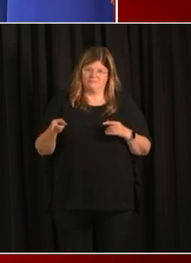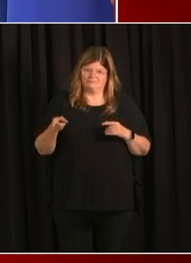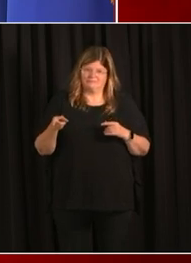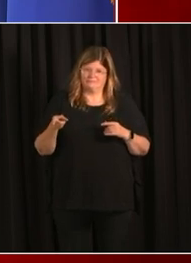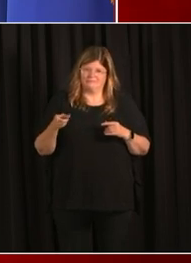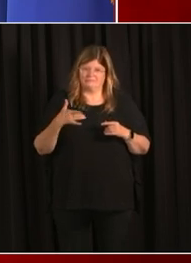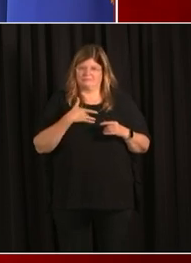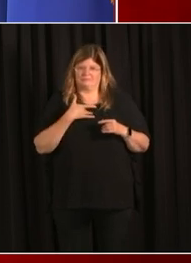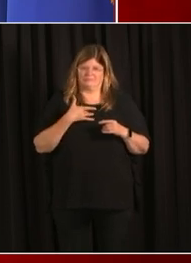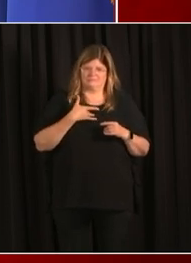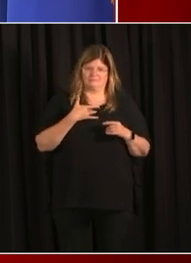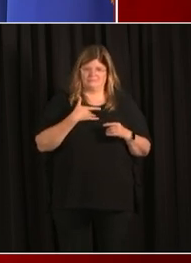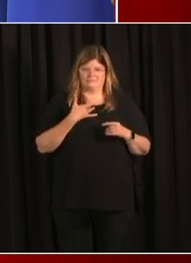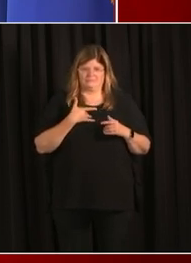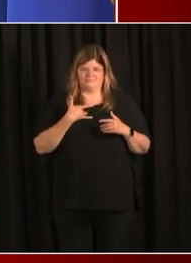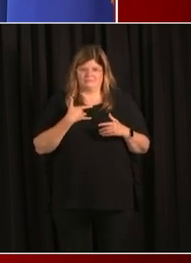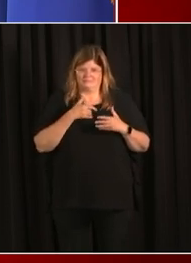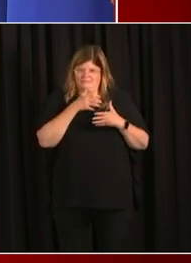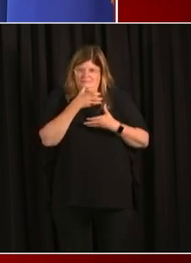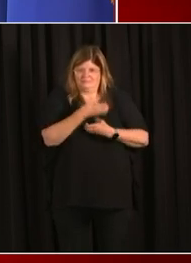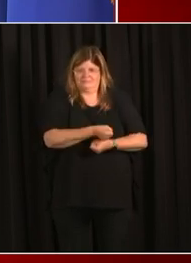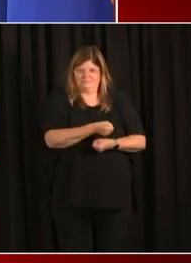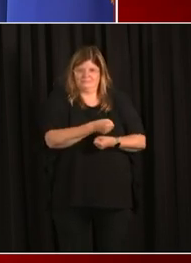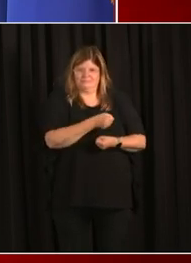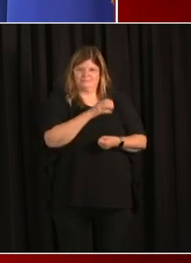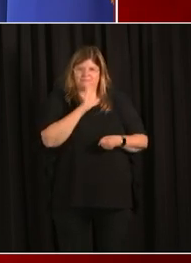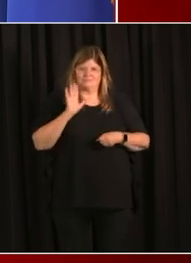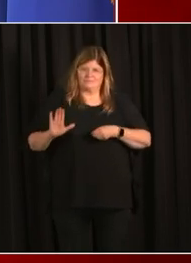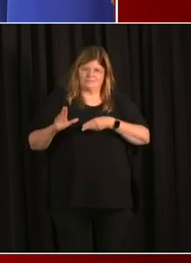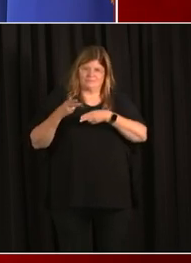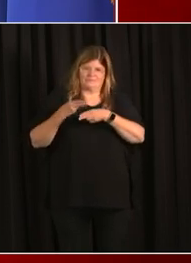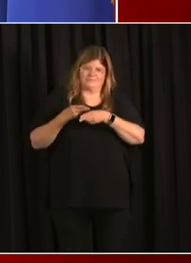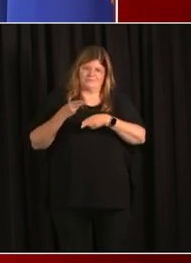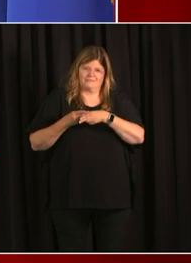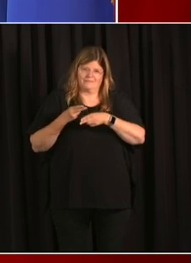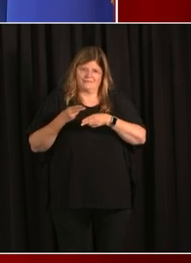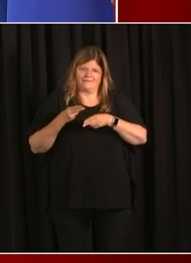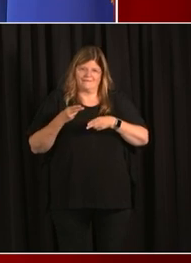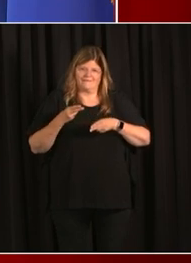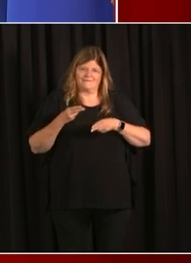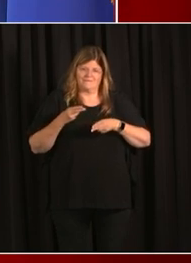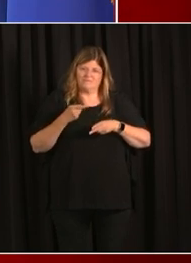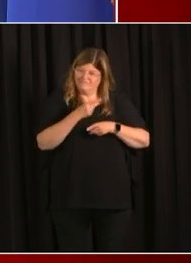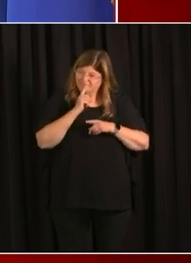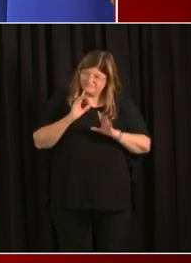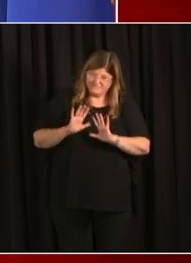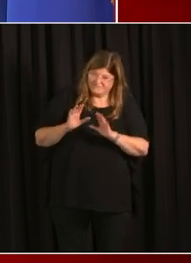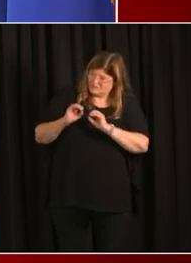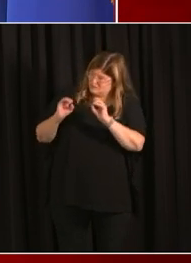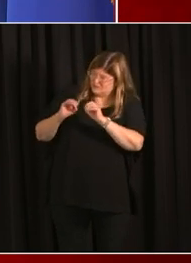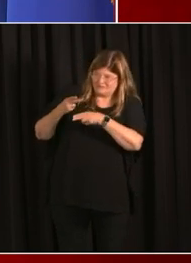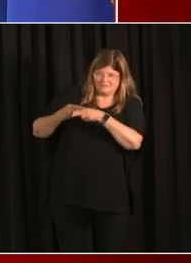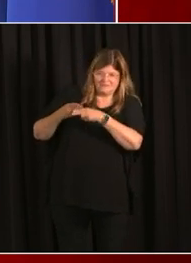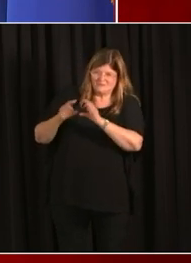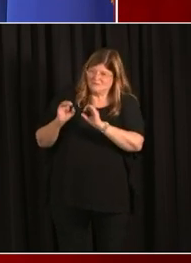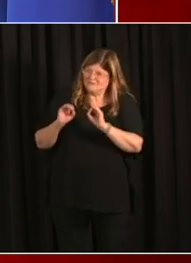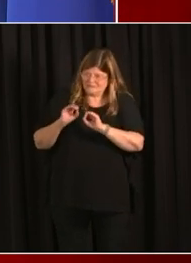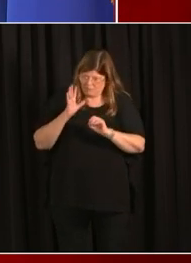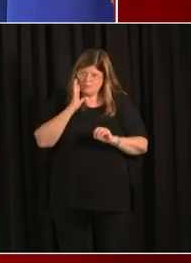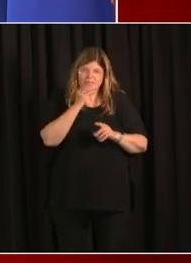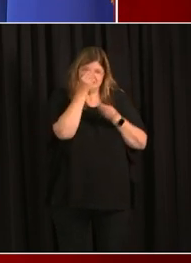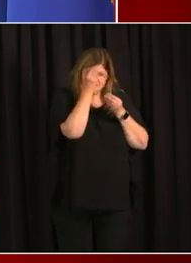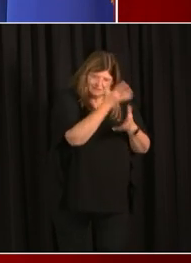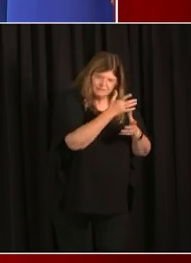don't have confidence that their name isn't going to be mentioned. We don't have to name you. We don't have